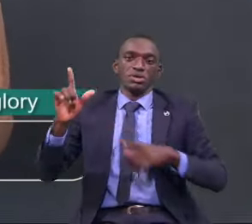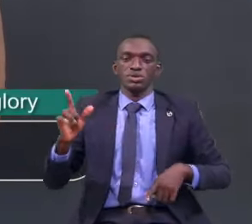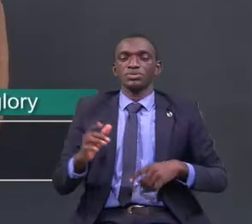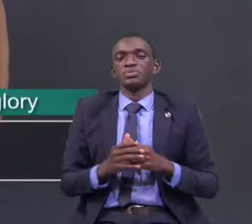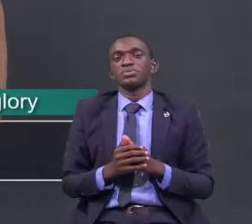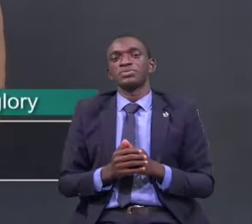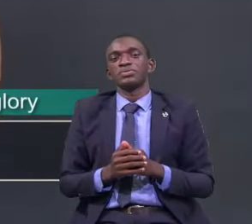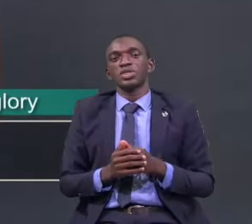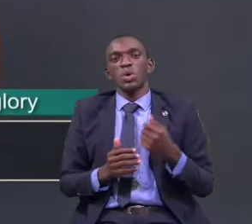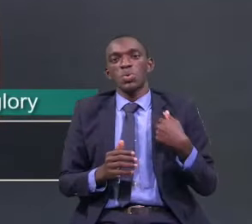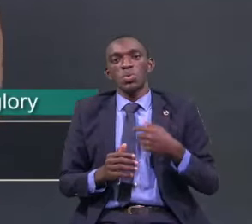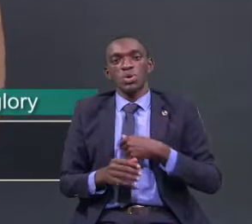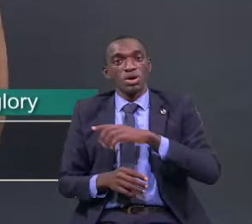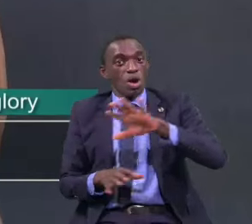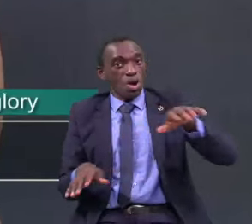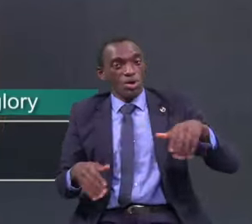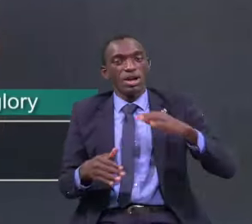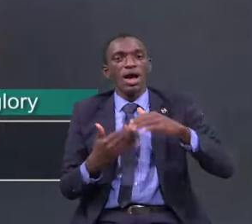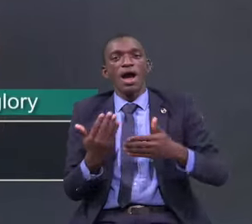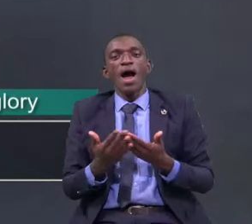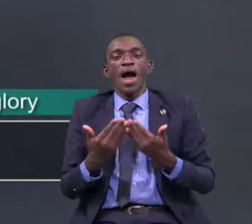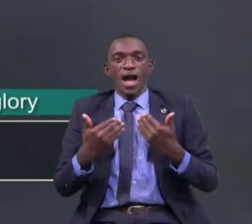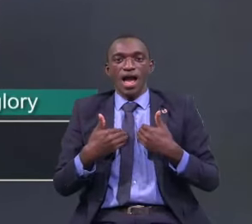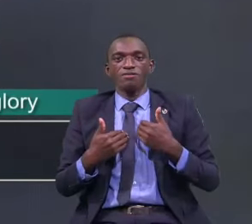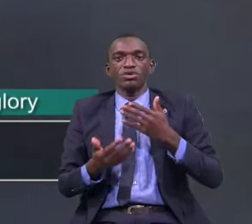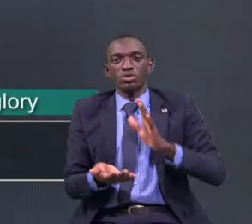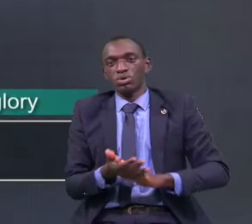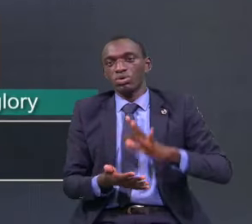You are going to have a glorious promotion.